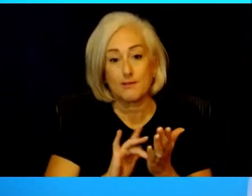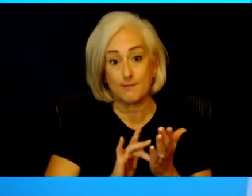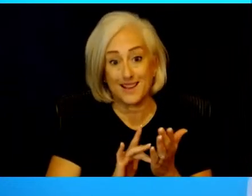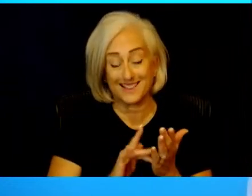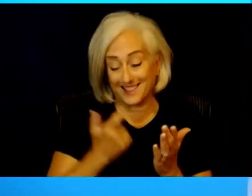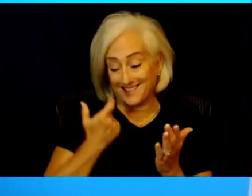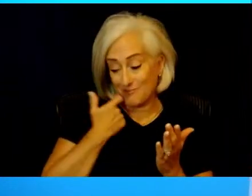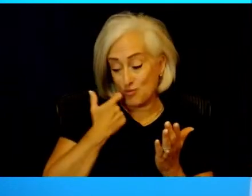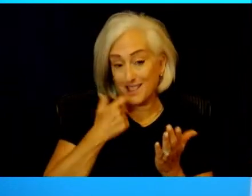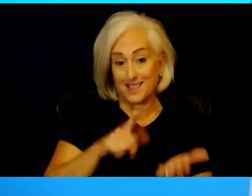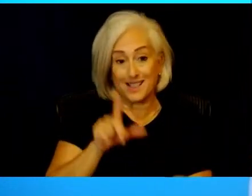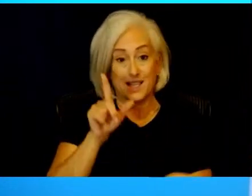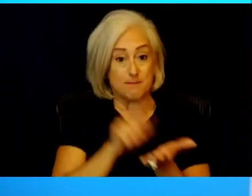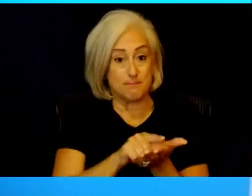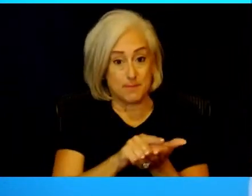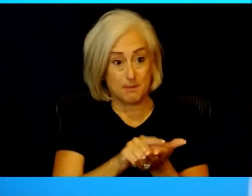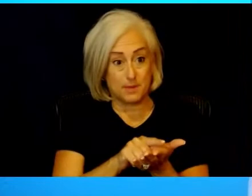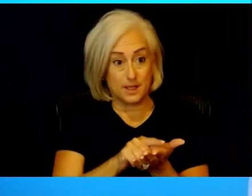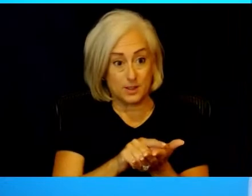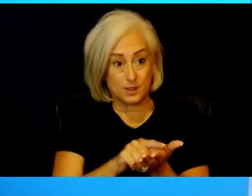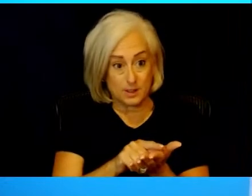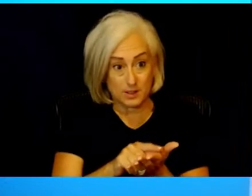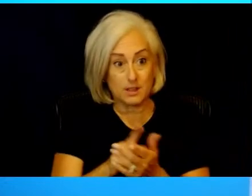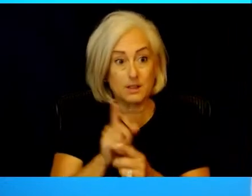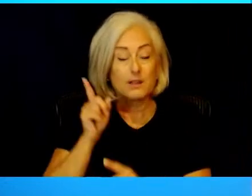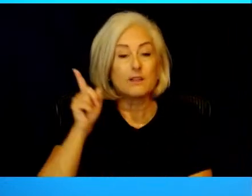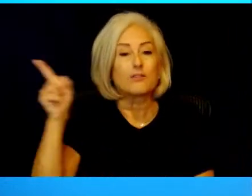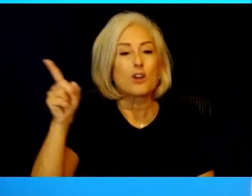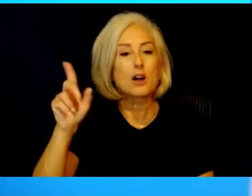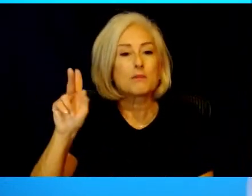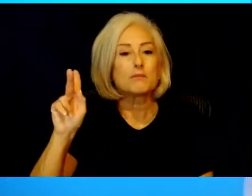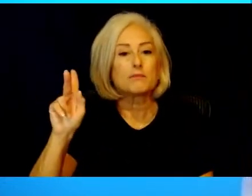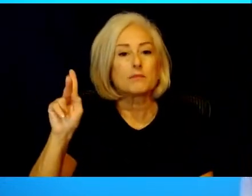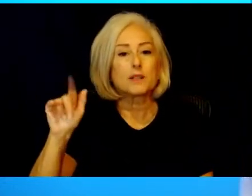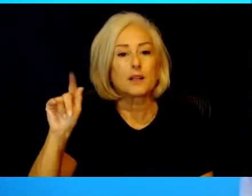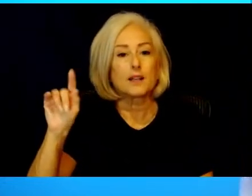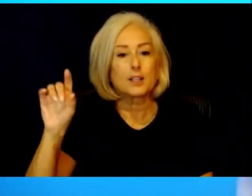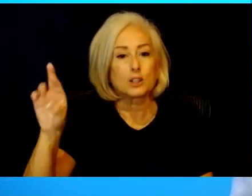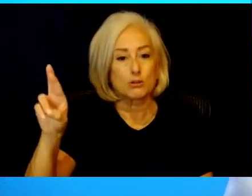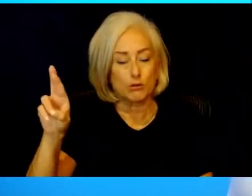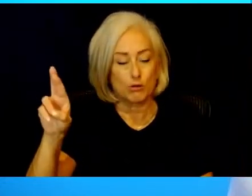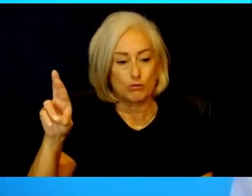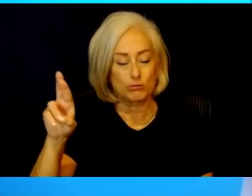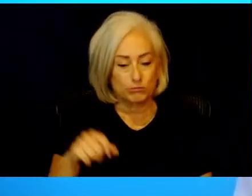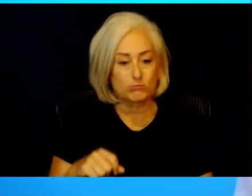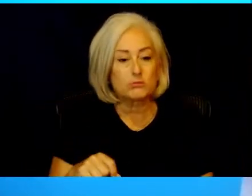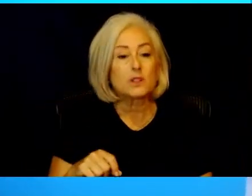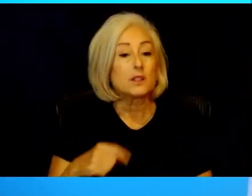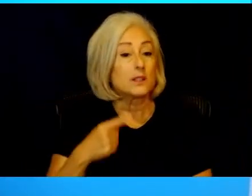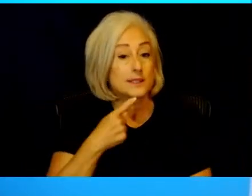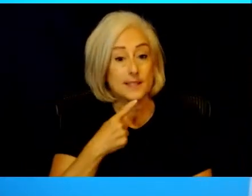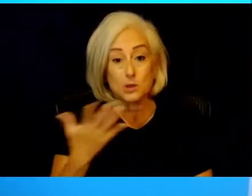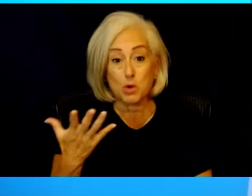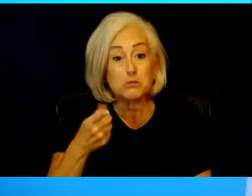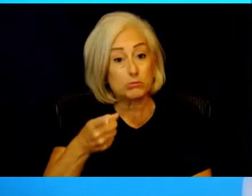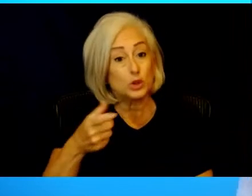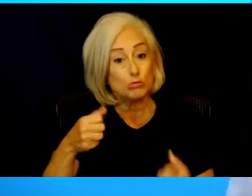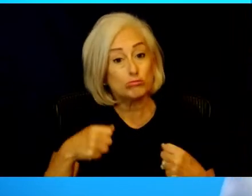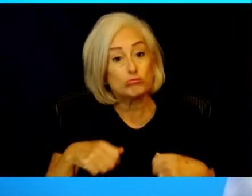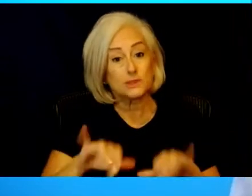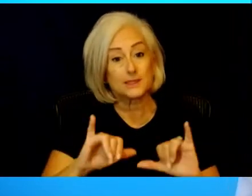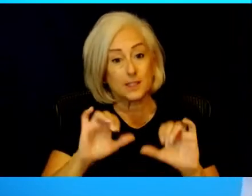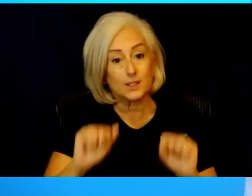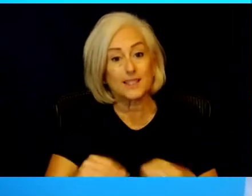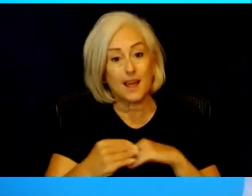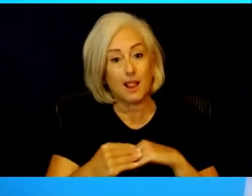is from Qatar. And what it showed was that you still can get reinfected. Maybe